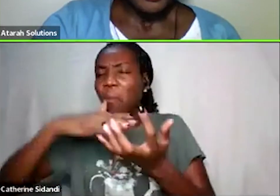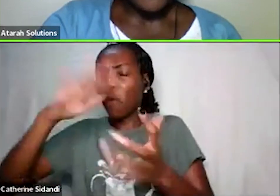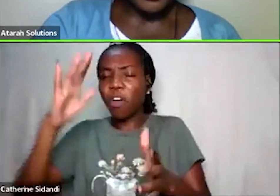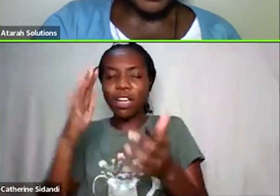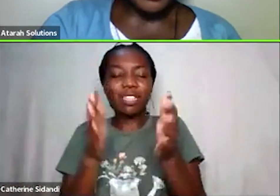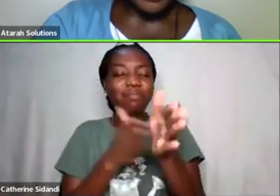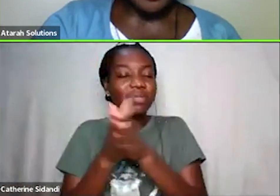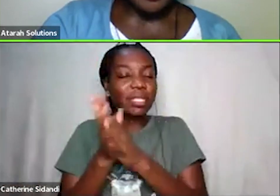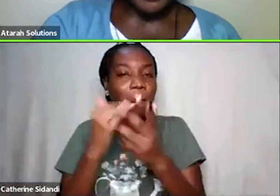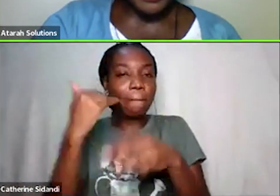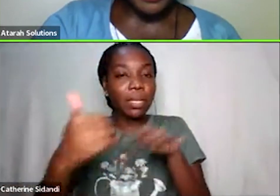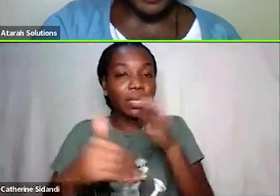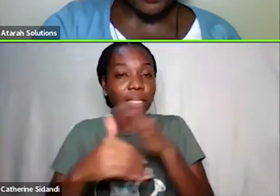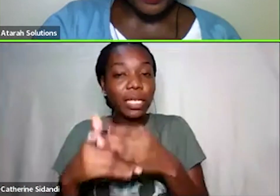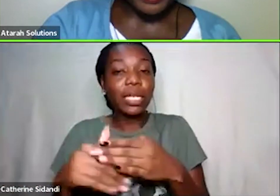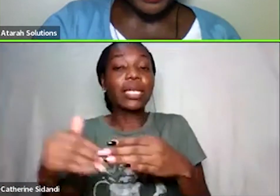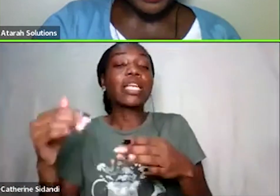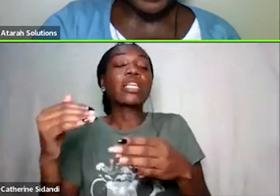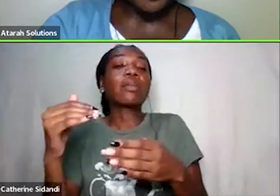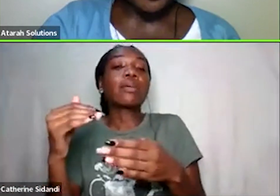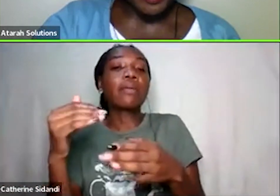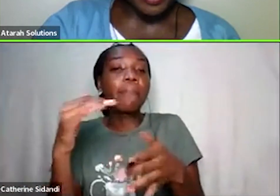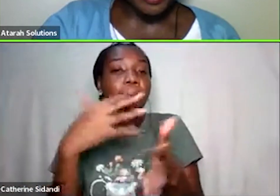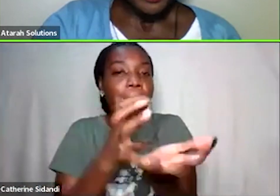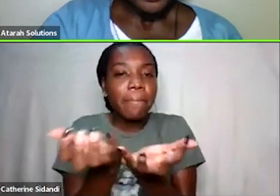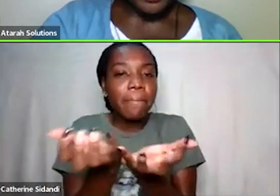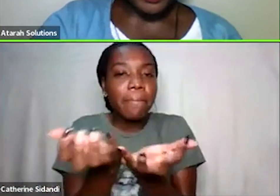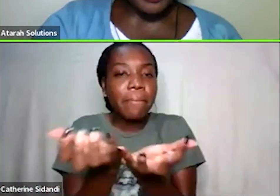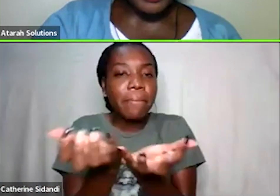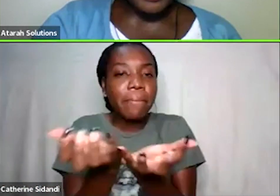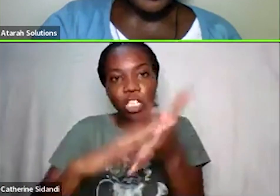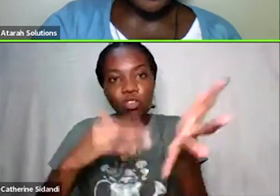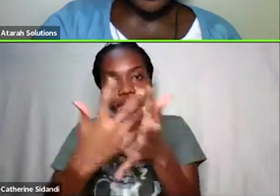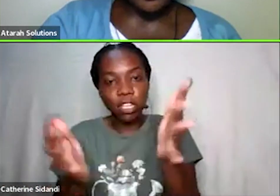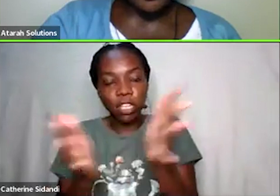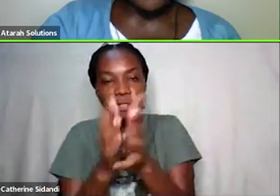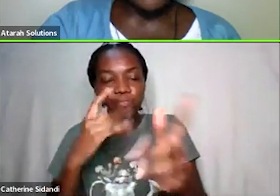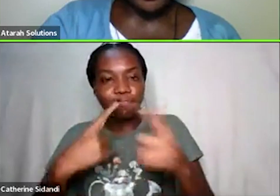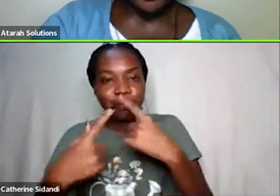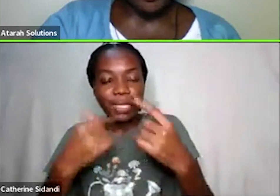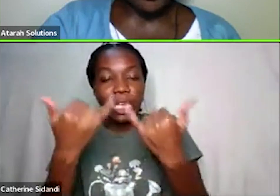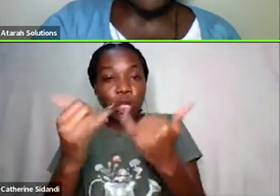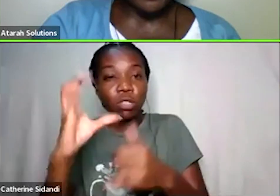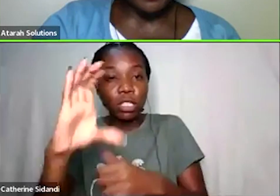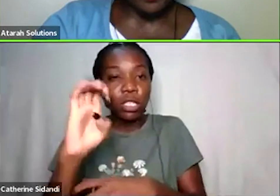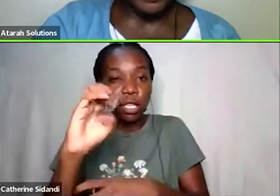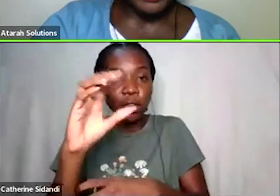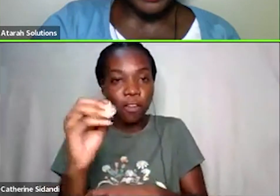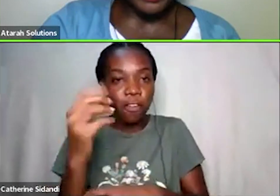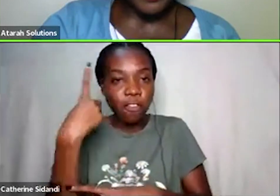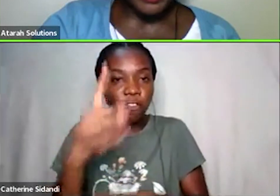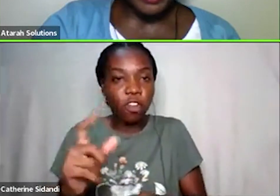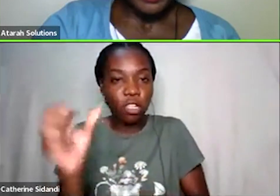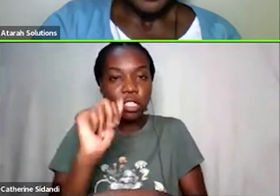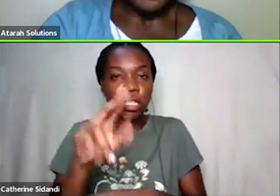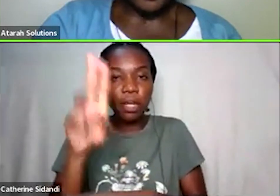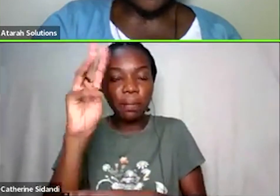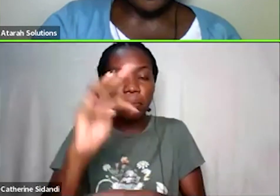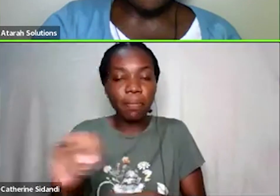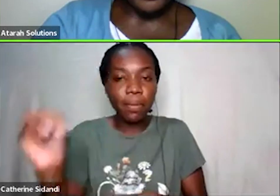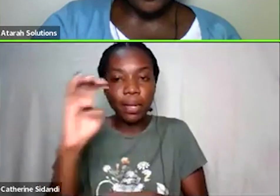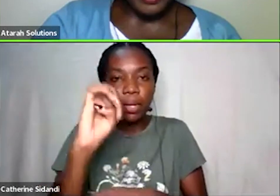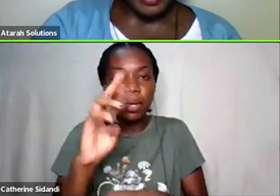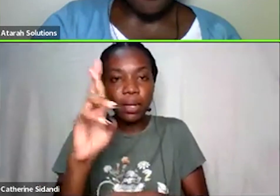construction, real estate, business networking, and speaking. She's currently the CEO of Summer Holdings Limited,